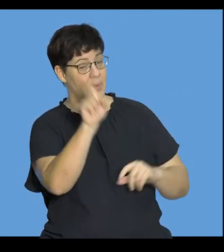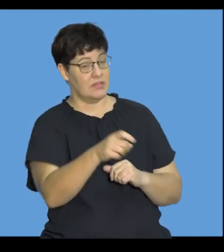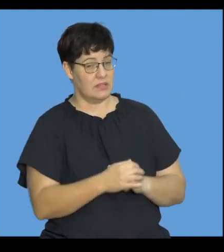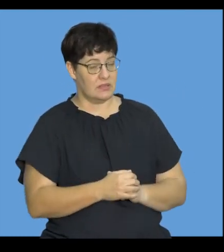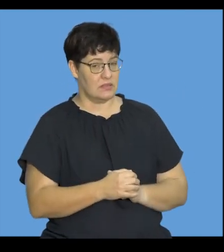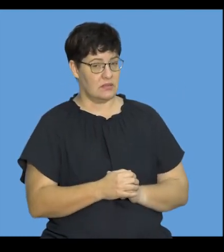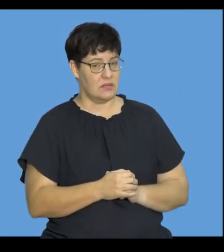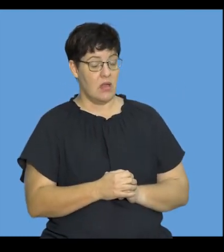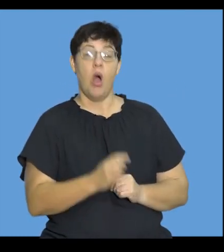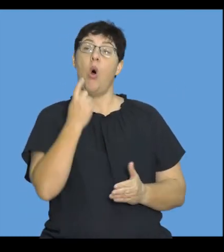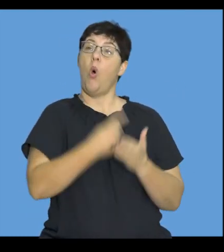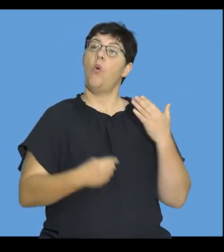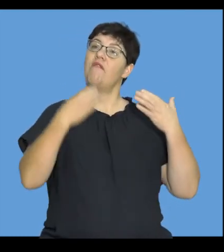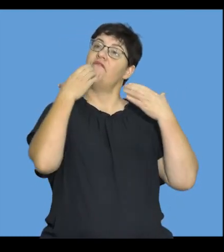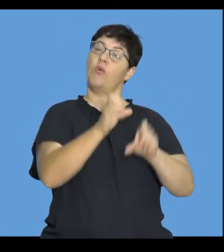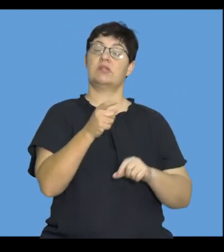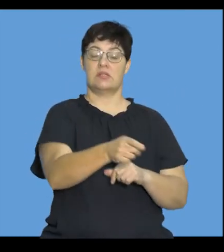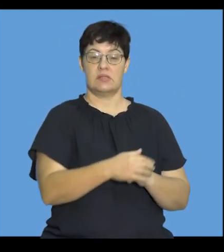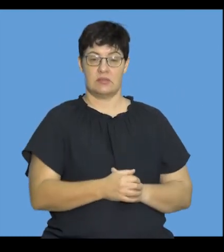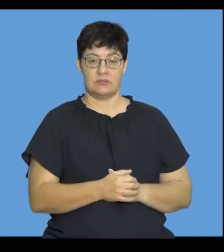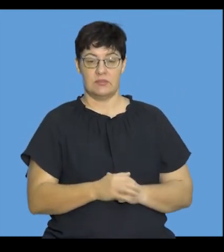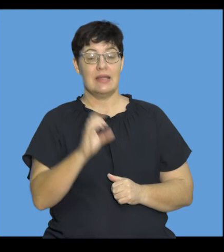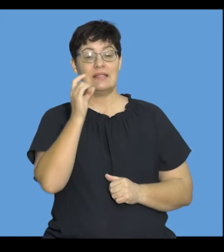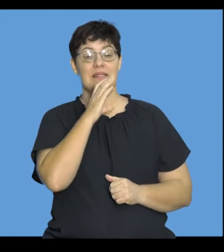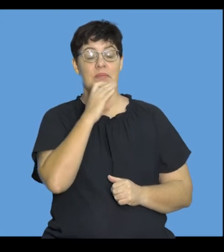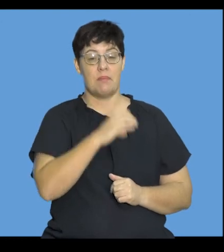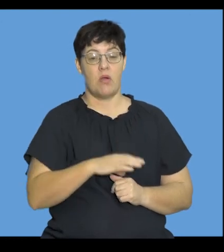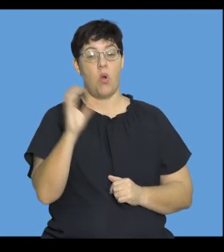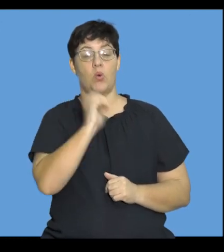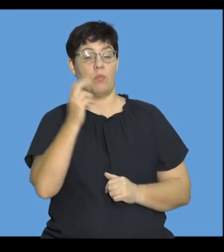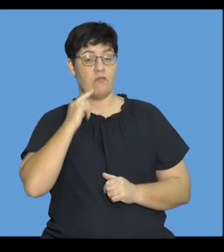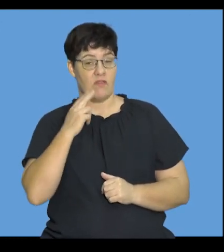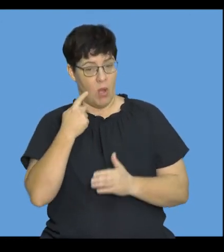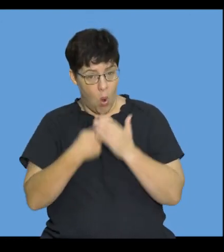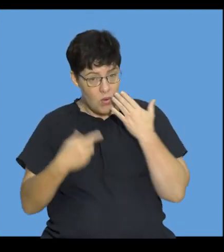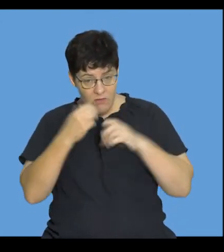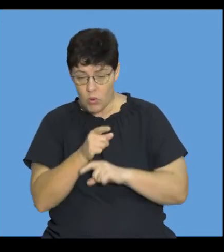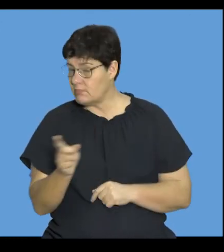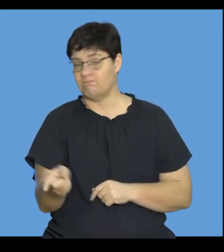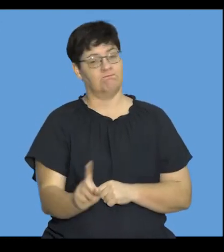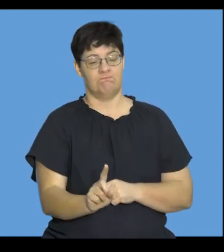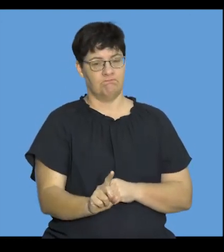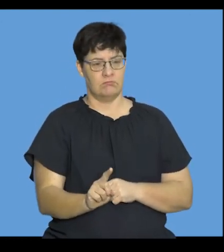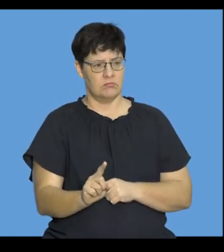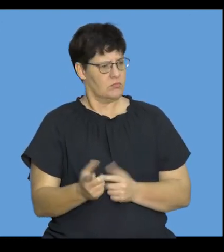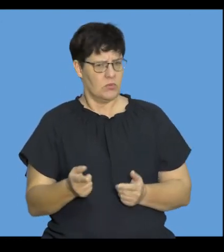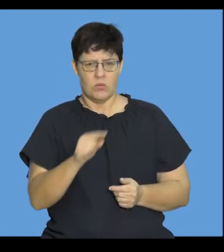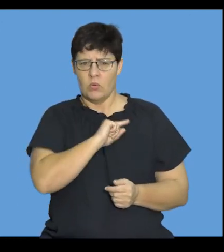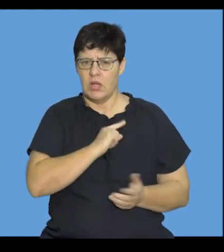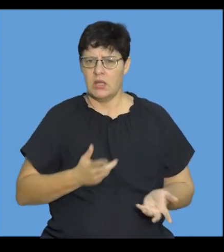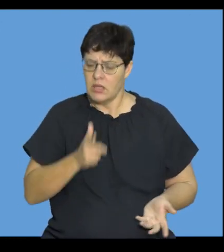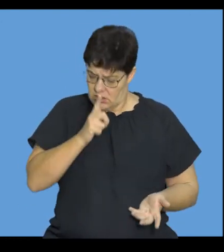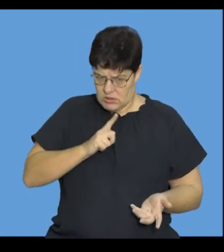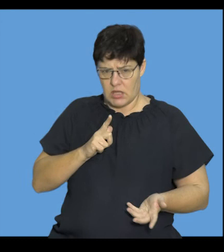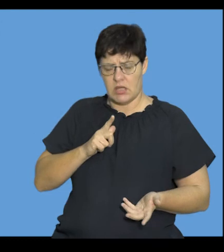not only focus on September, October, and November. Why not?